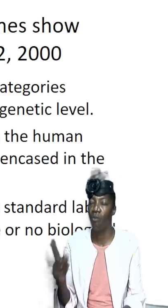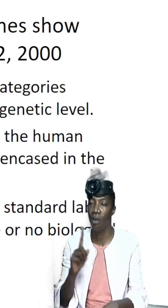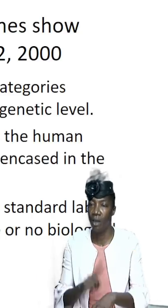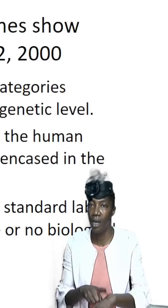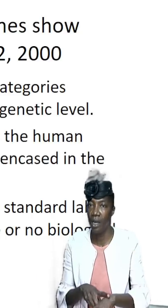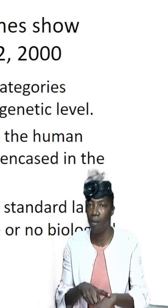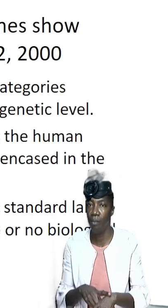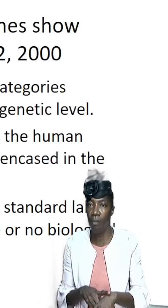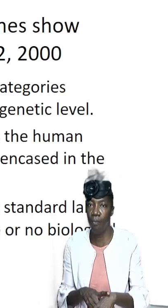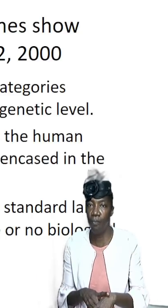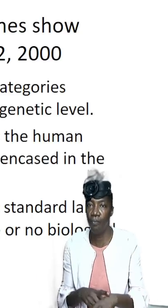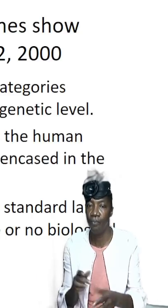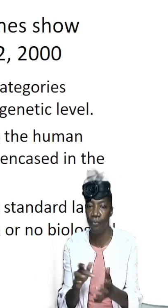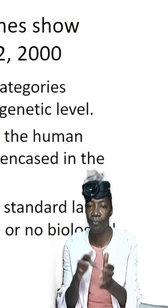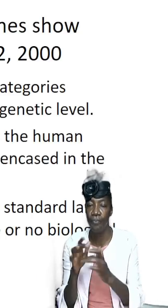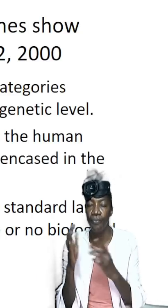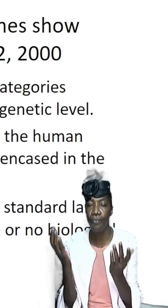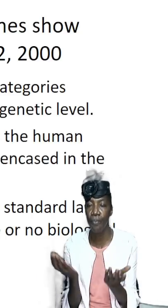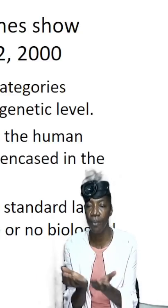in scriptures. Now